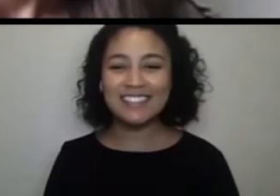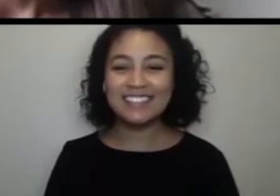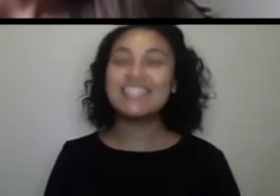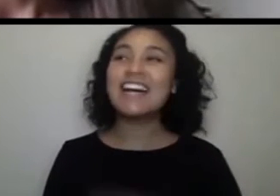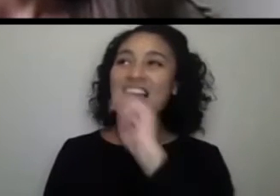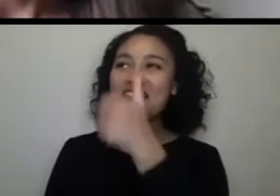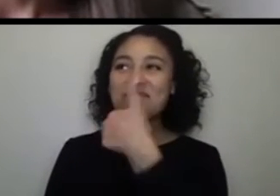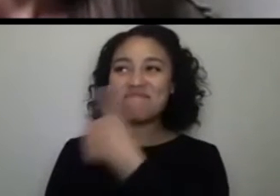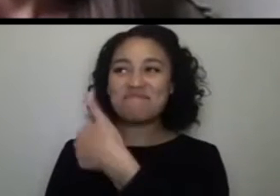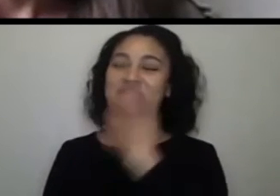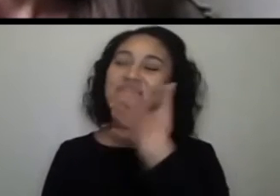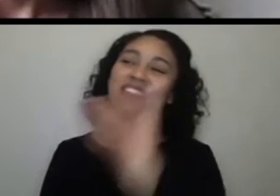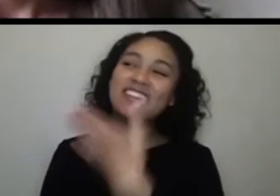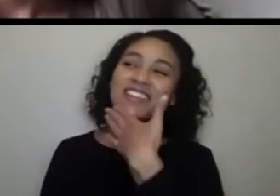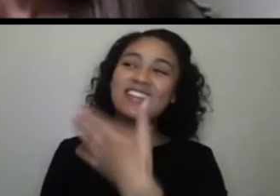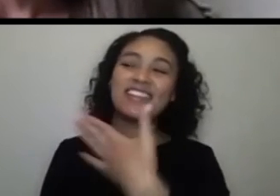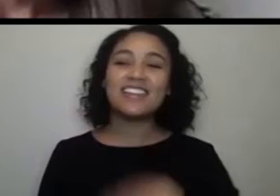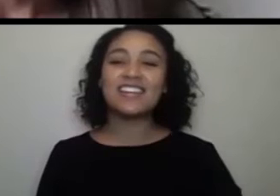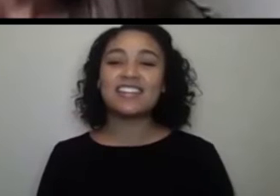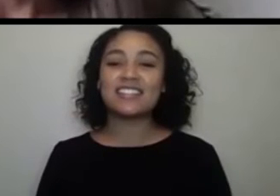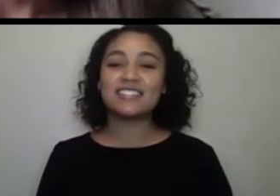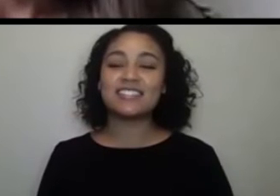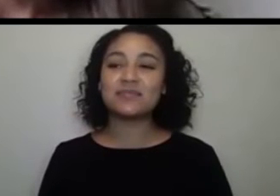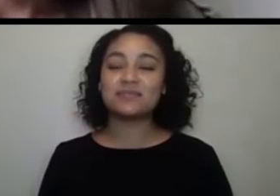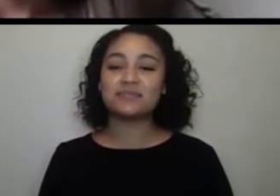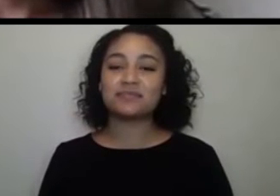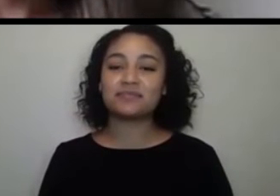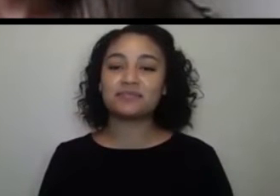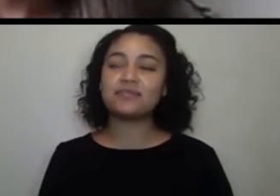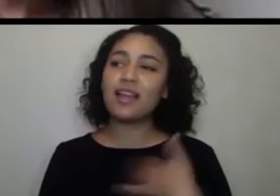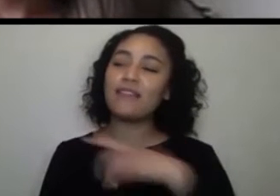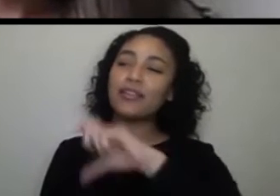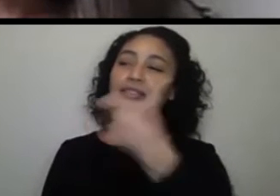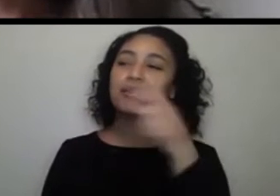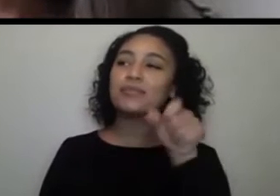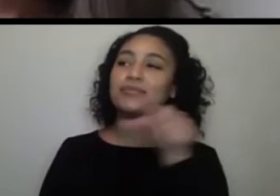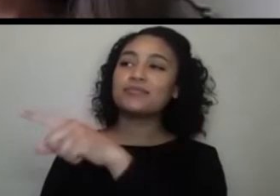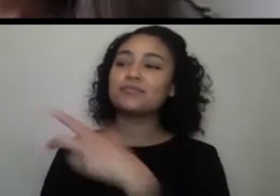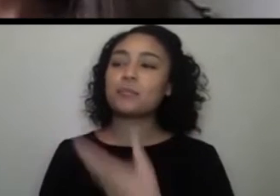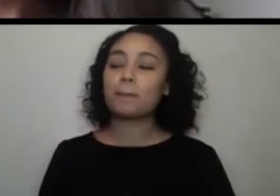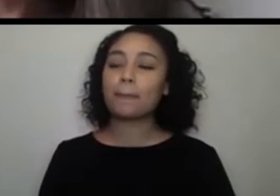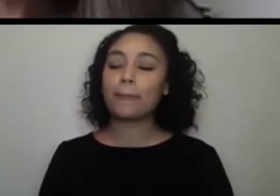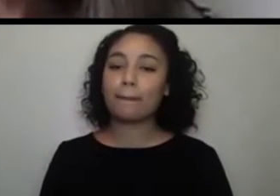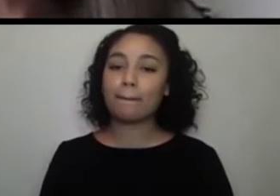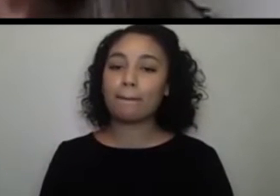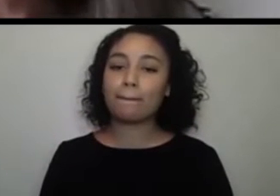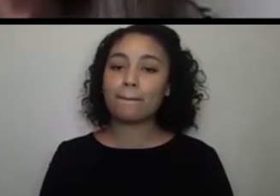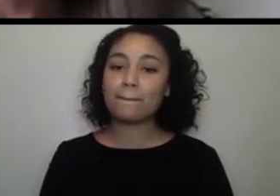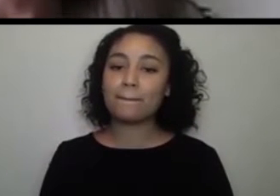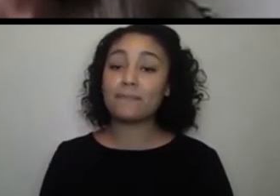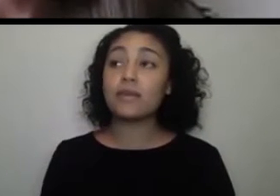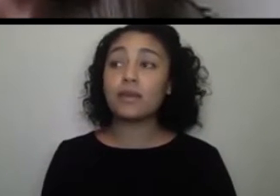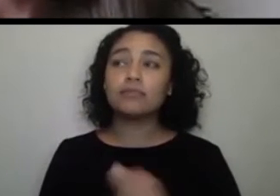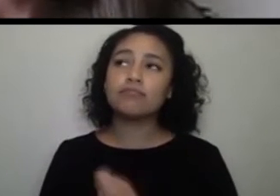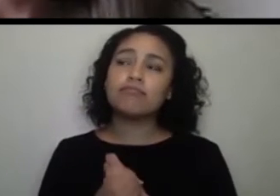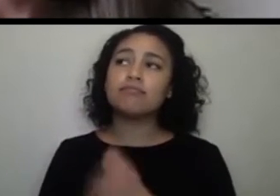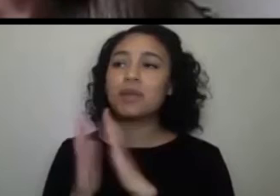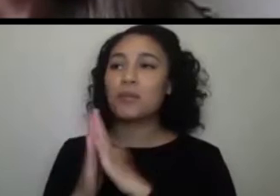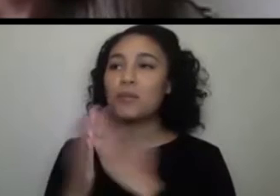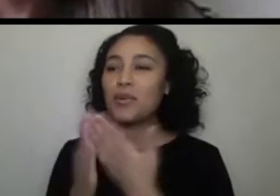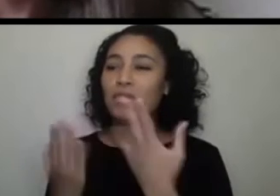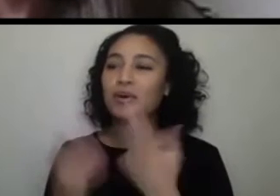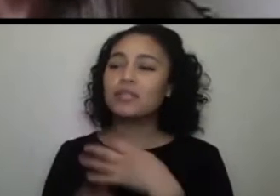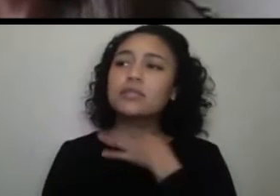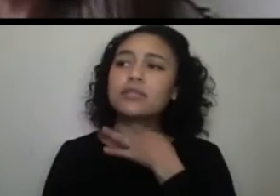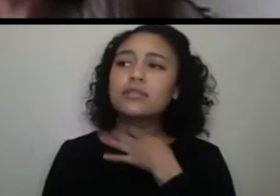Okay, thank you. And we also got another question, and they really like the book, and they are wondering